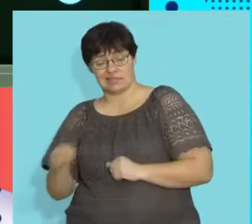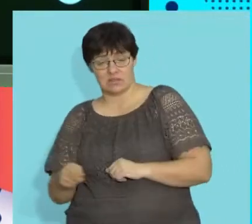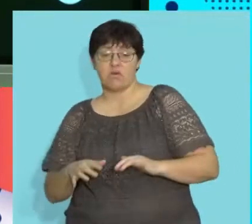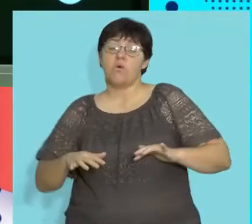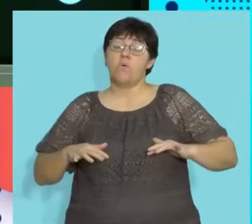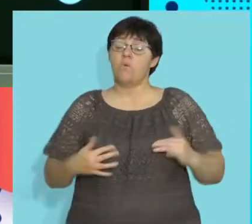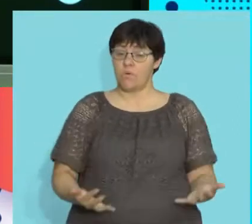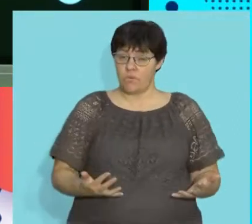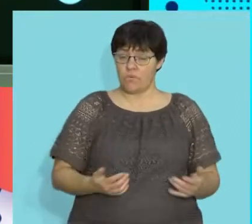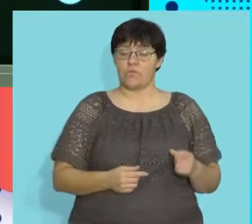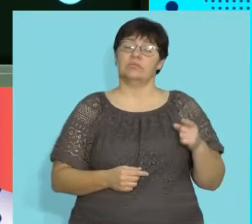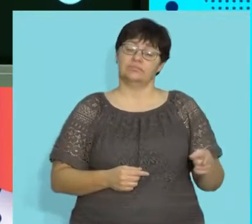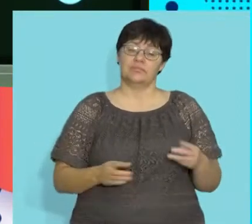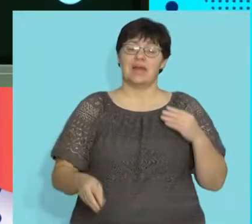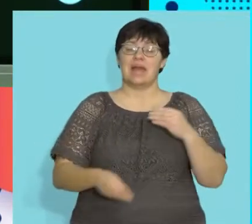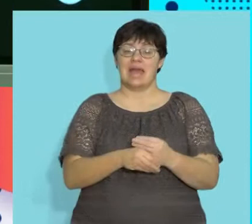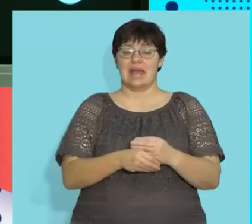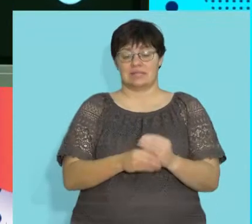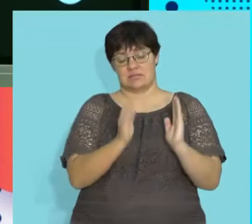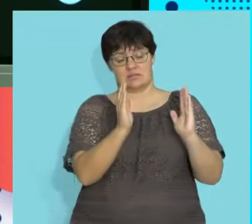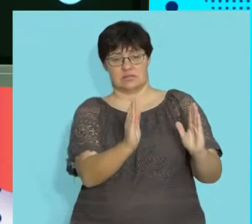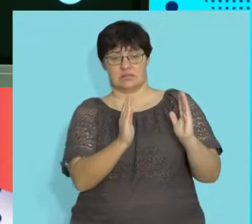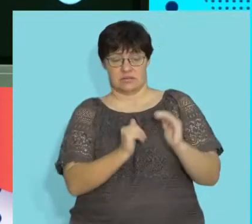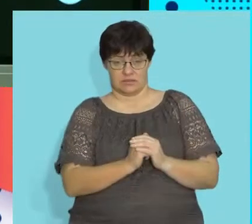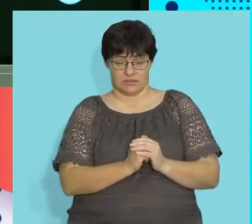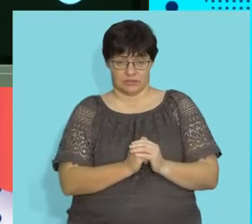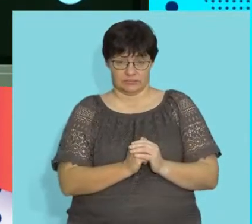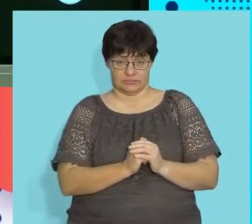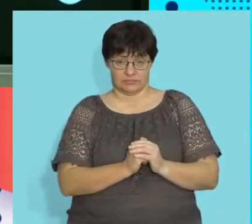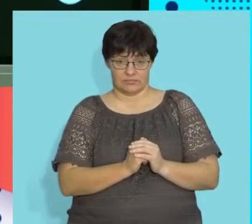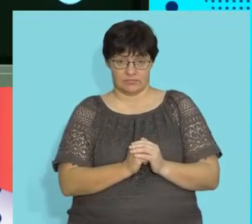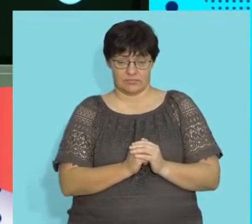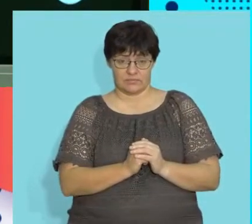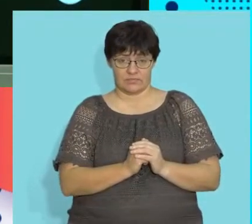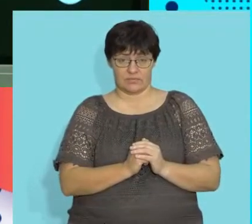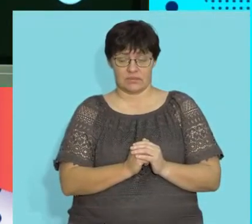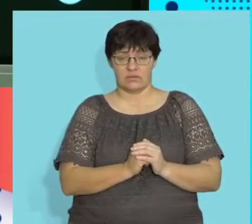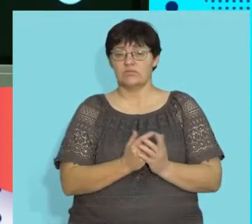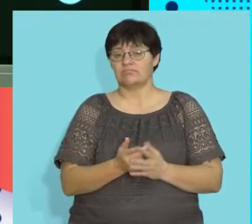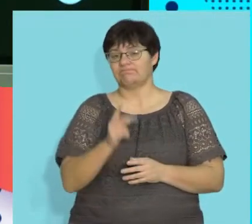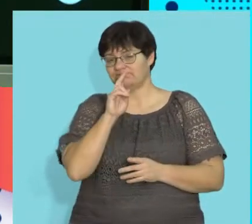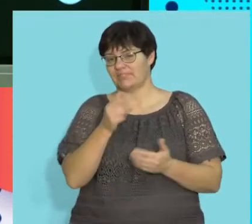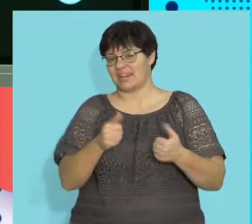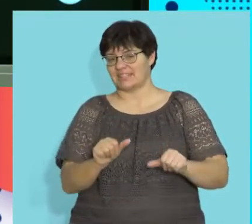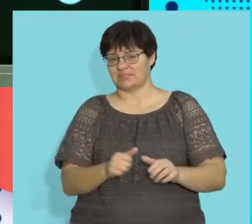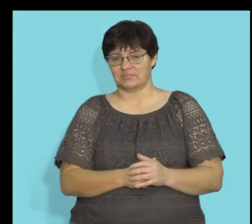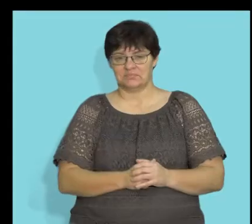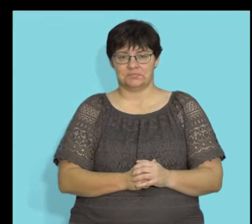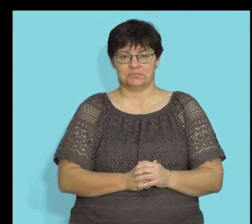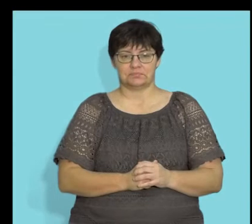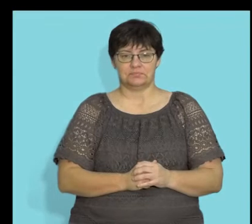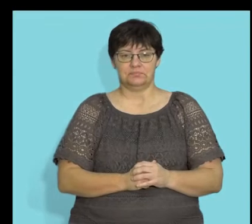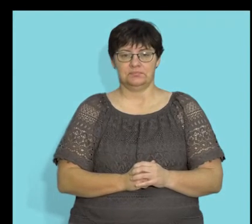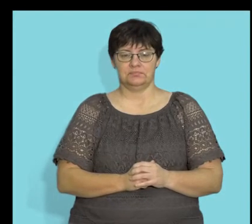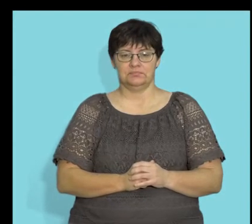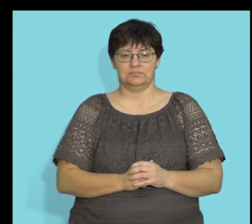or to do an addition of a portion of terms in the sequence. Let's go to the next slide.